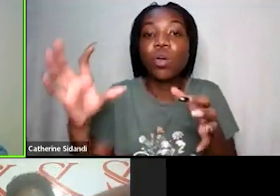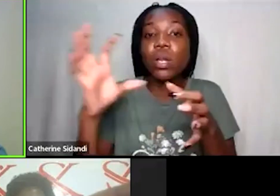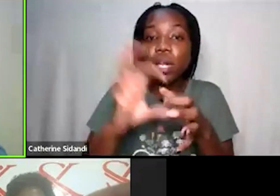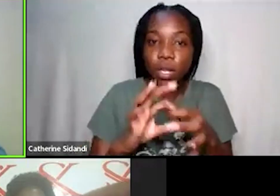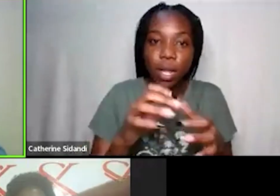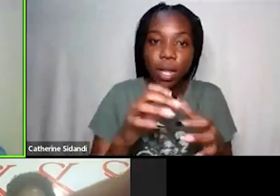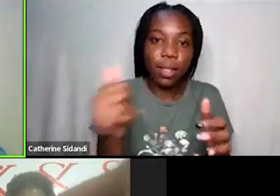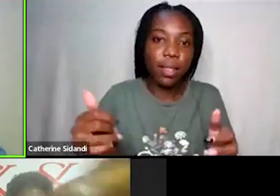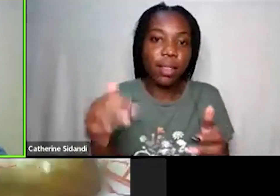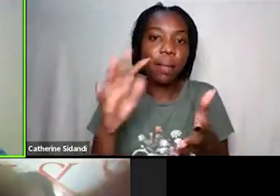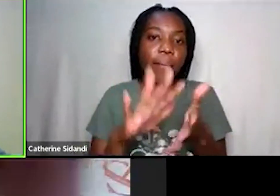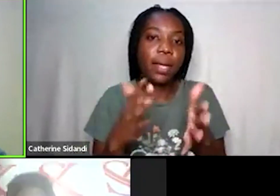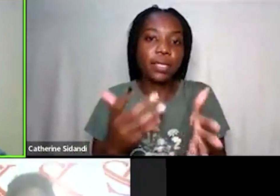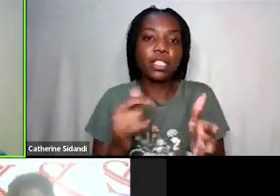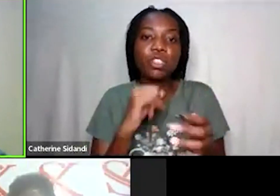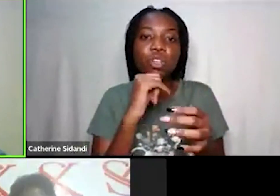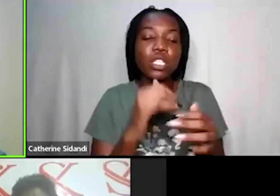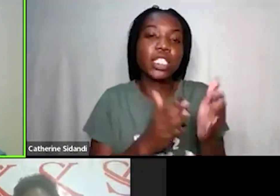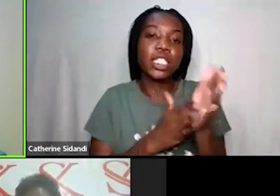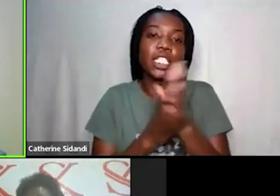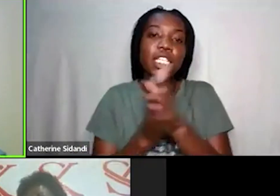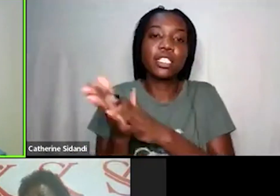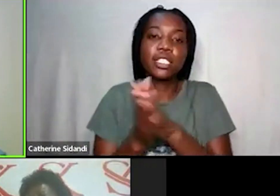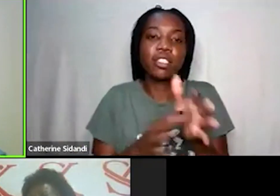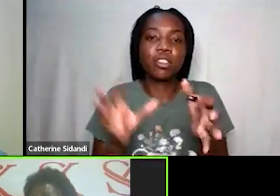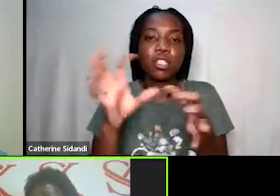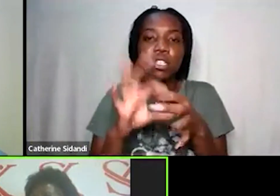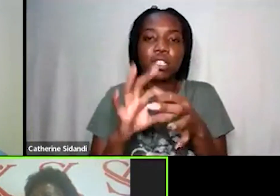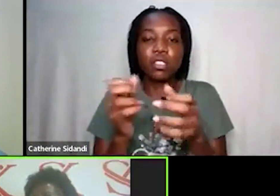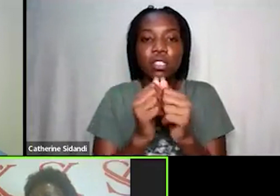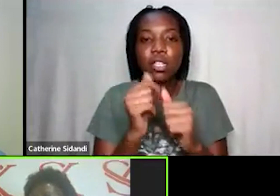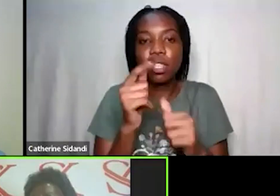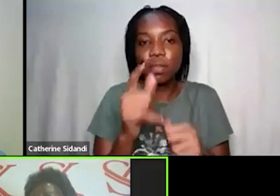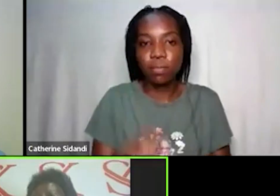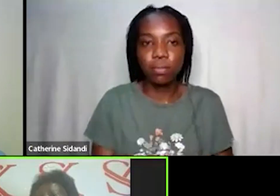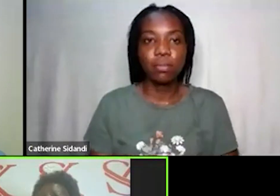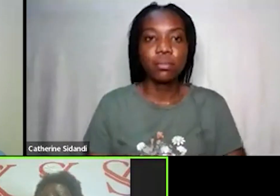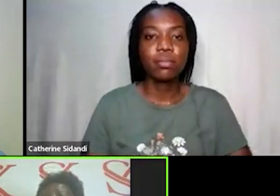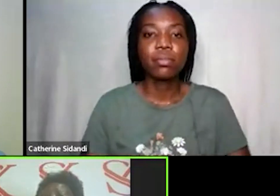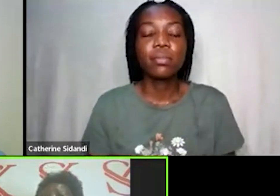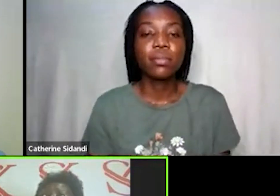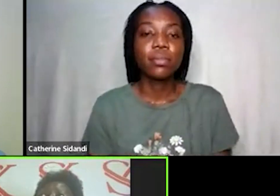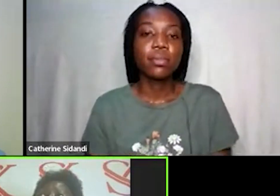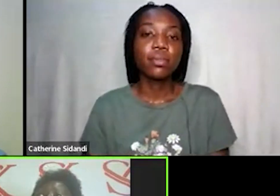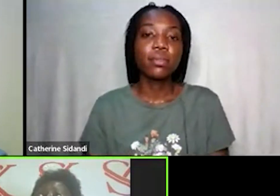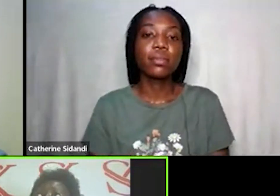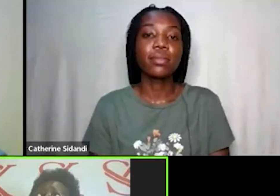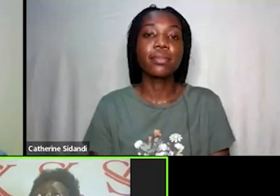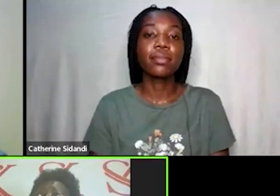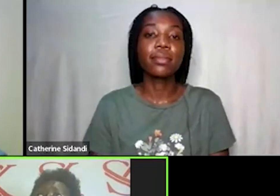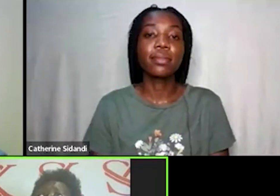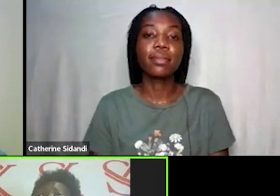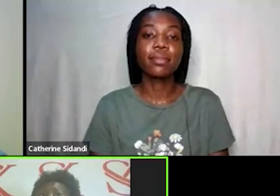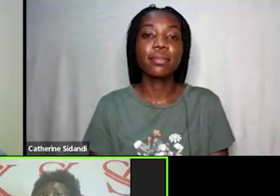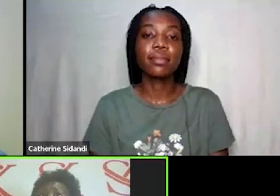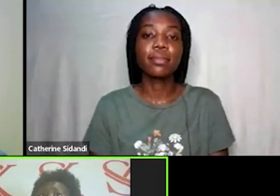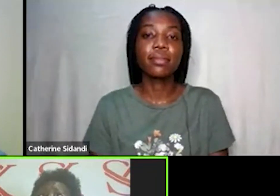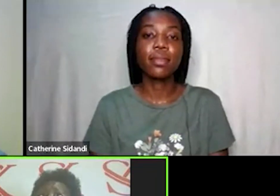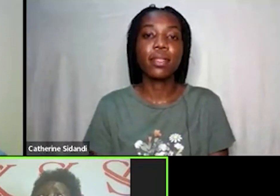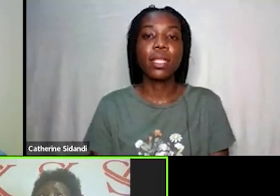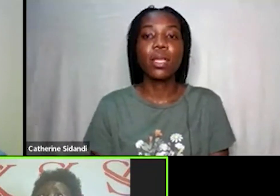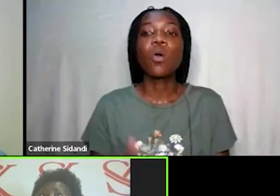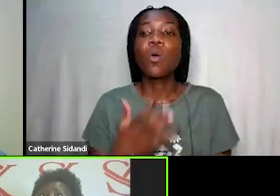party is not interested in connecting with you? Oh, okay. Yes, you know what? Let me just share with you